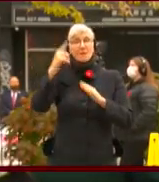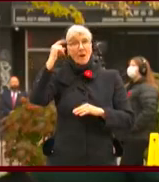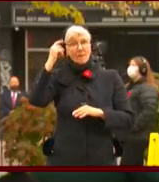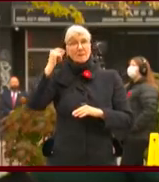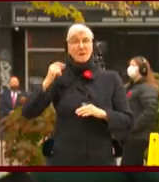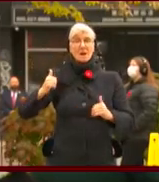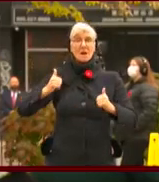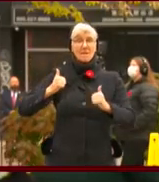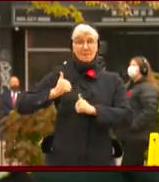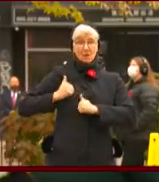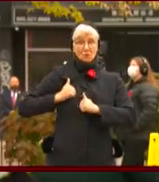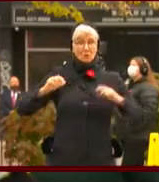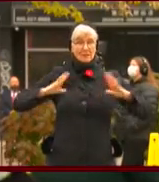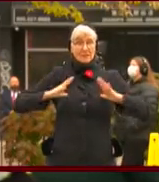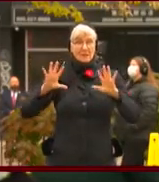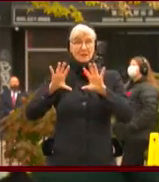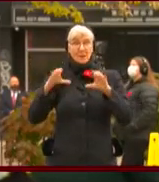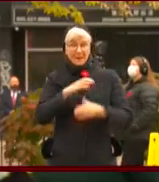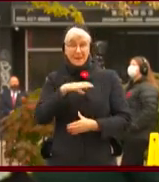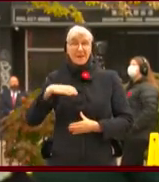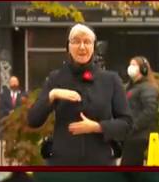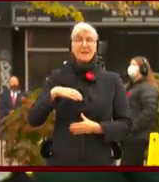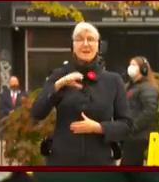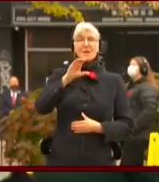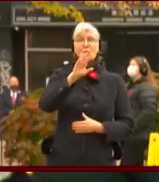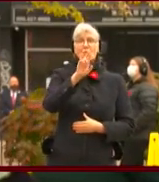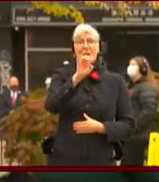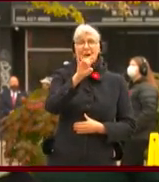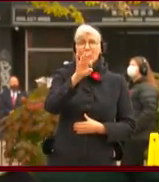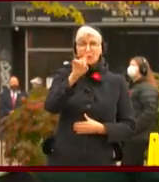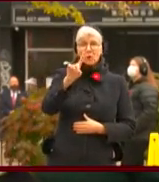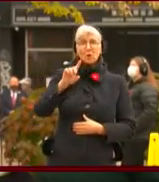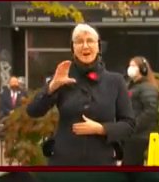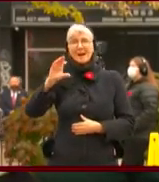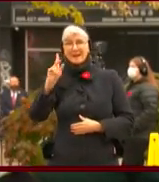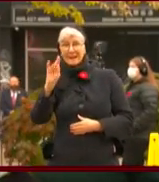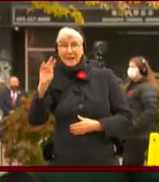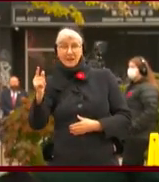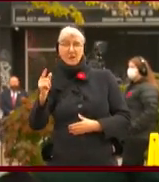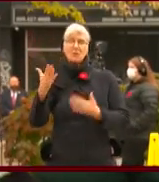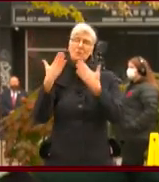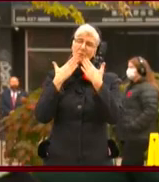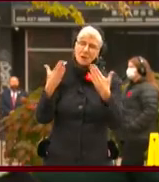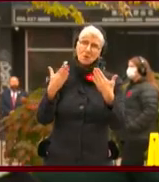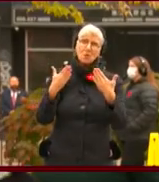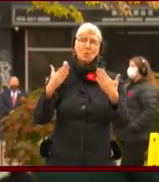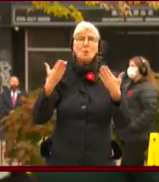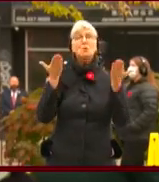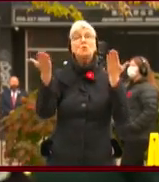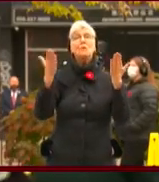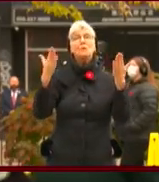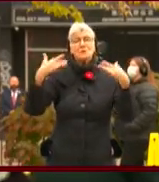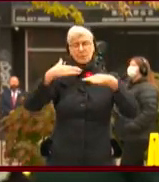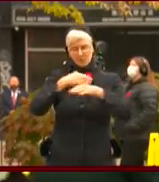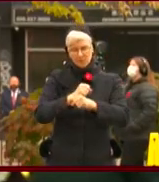Veterans Committee and Christopher Redford and Carolyn King. This concludes the ceremony. Thank you and God